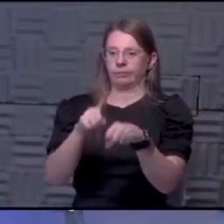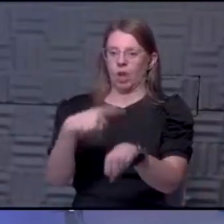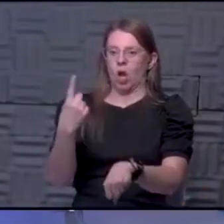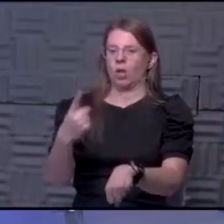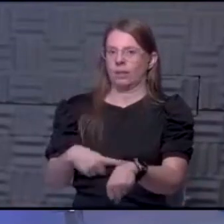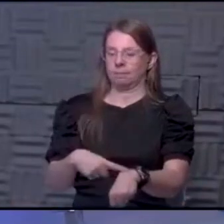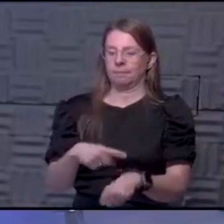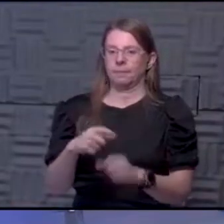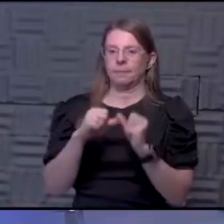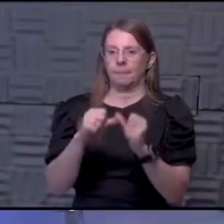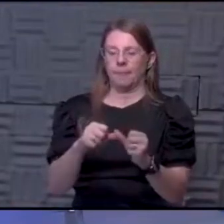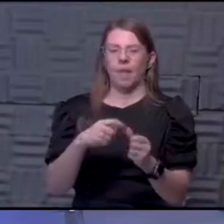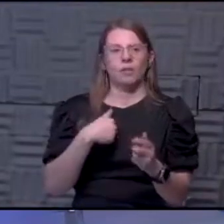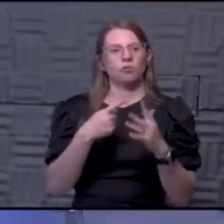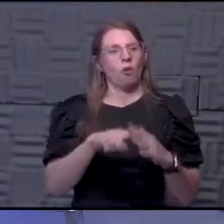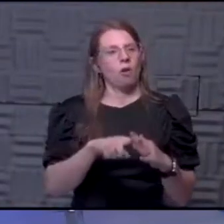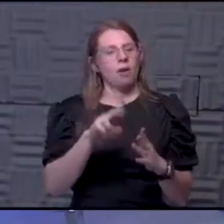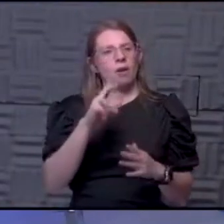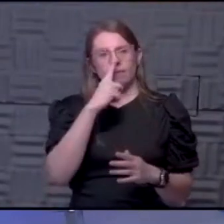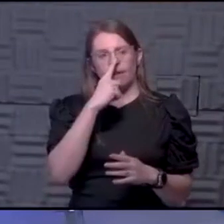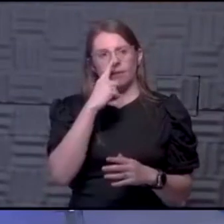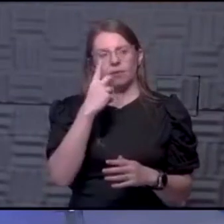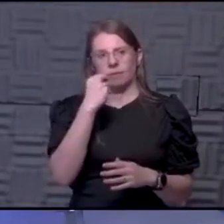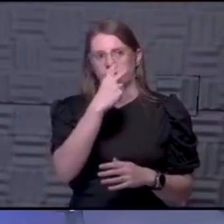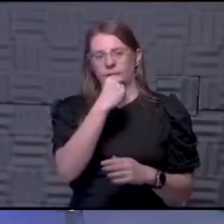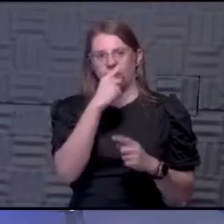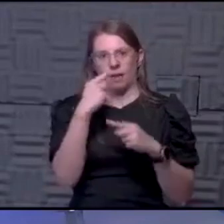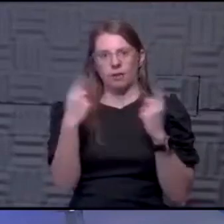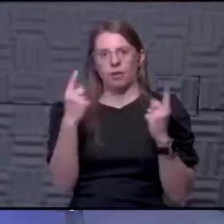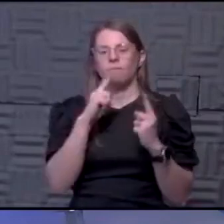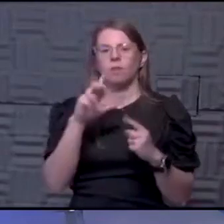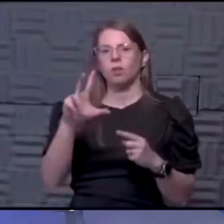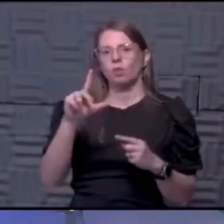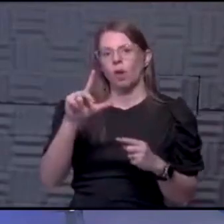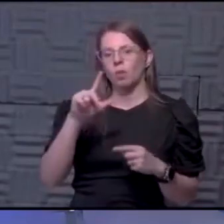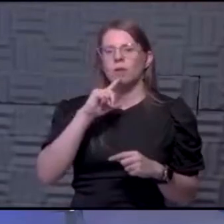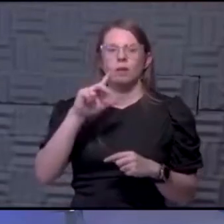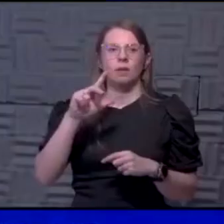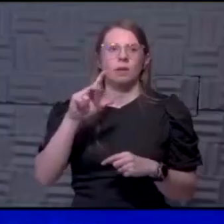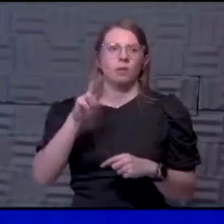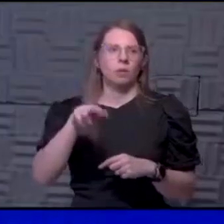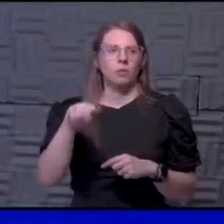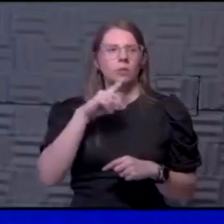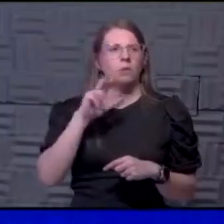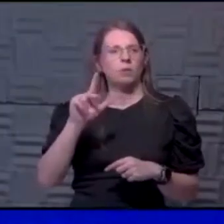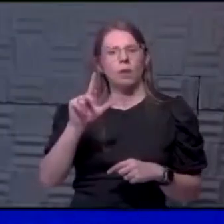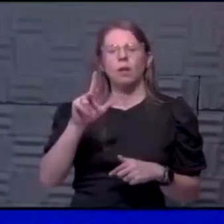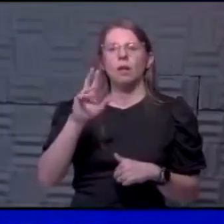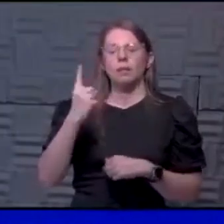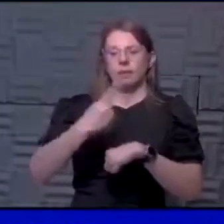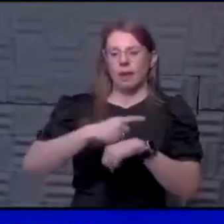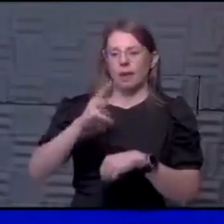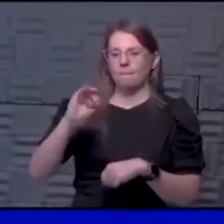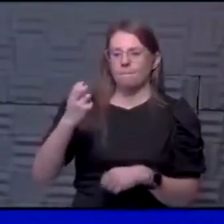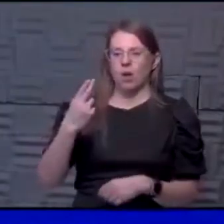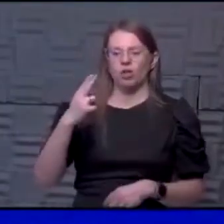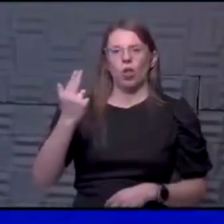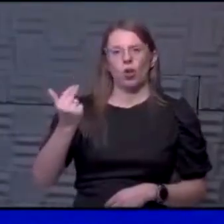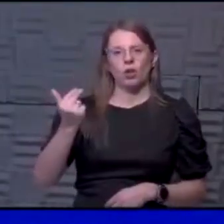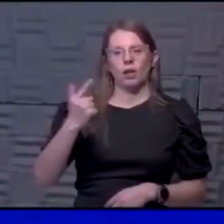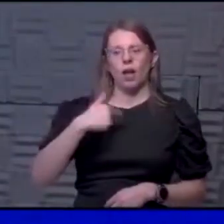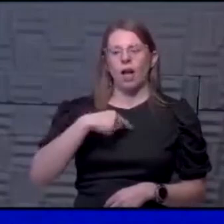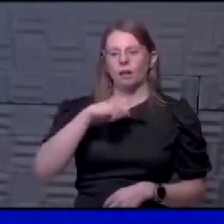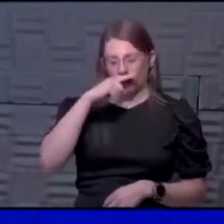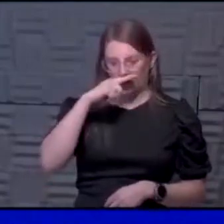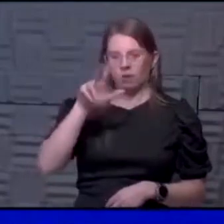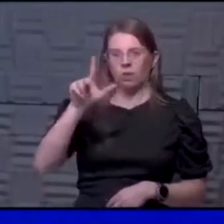nasal allergies when I was 22 years old, 23 years old, driving to, I can tell you the day, it was March the 13th, and I